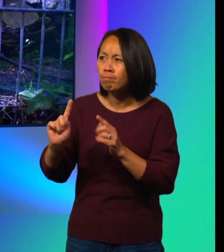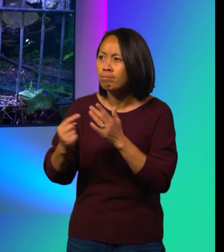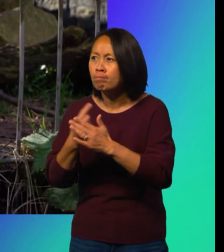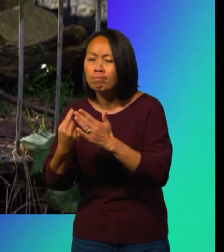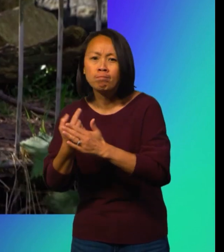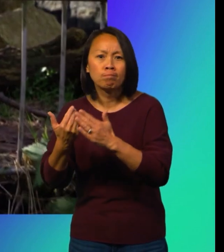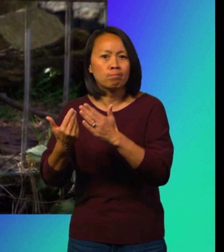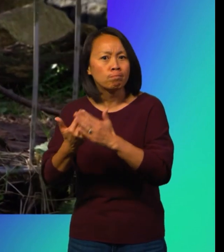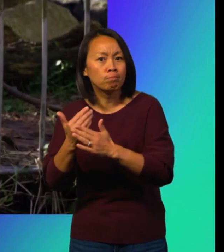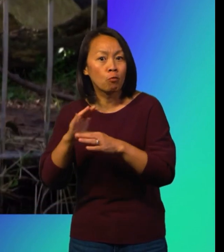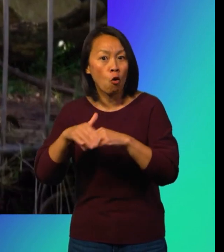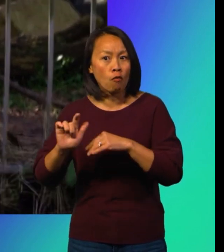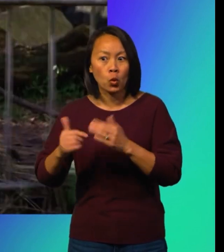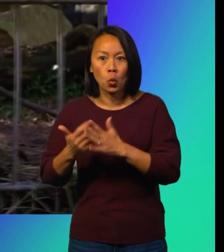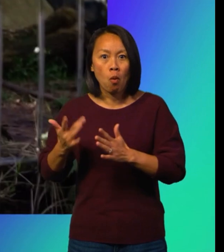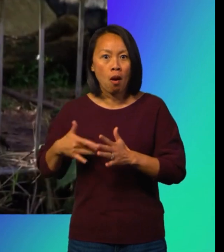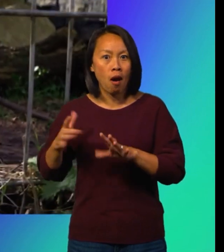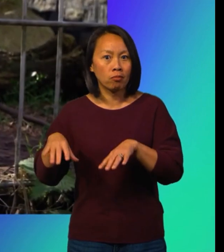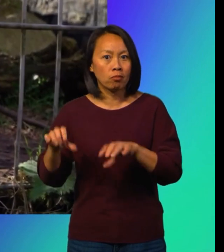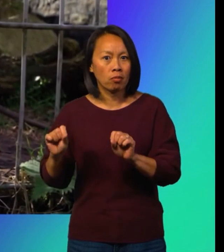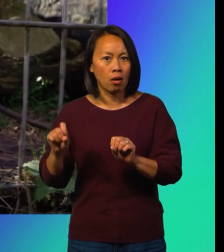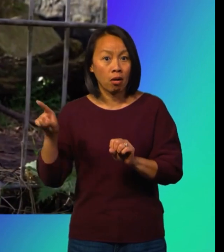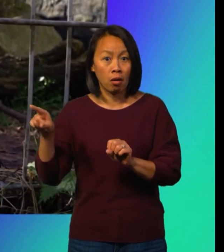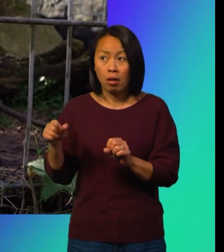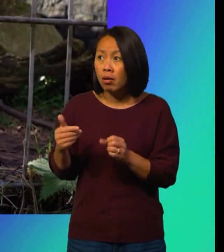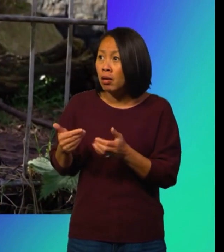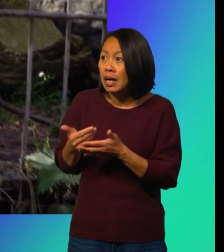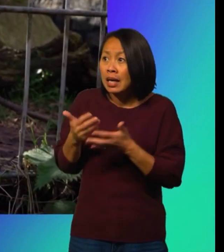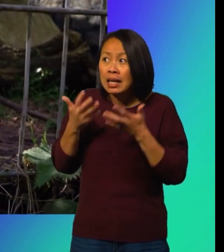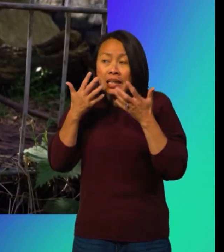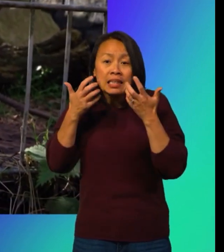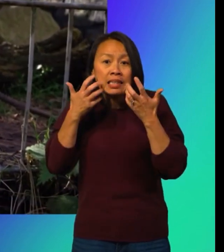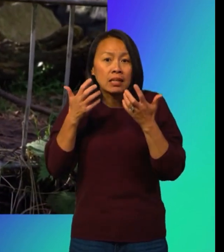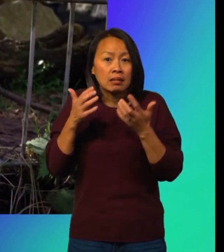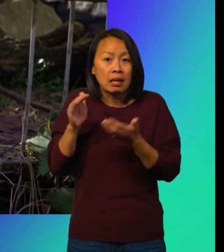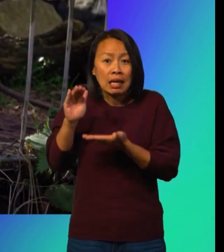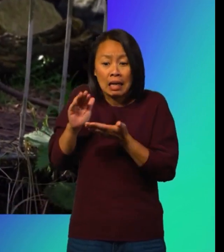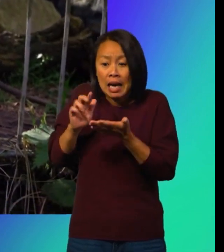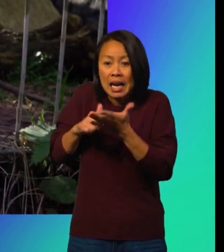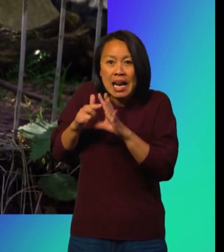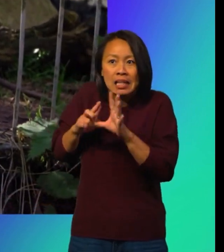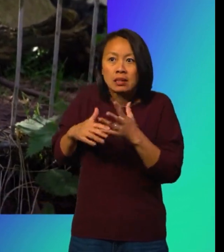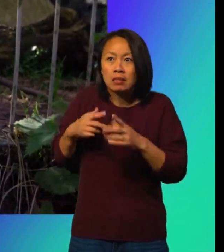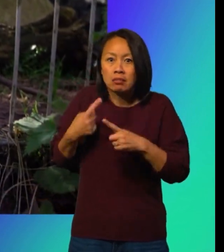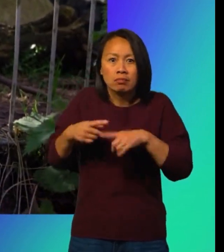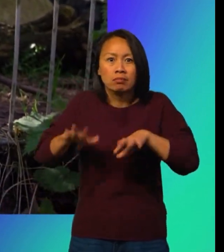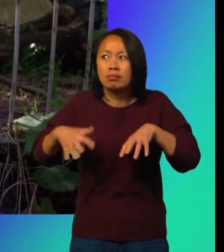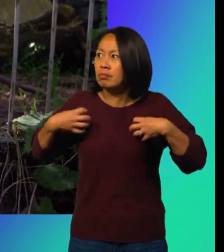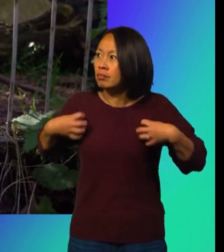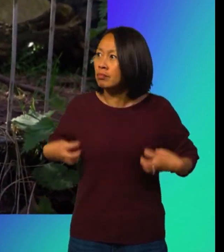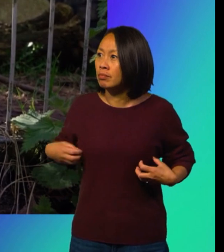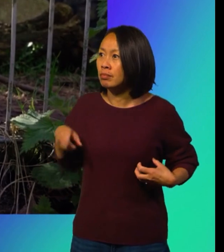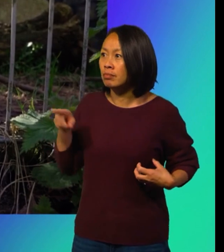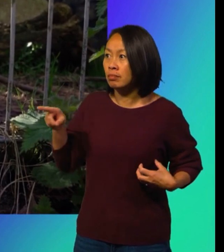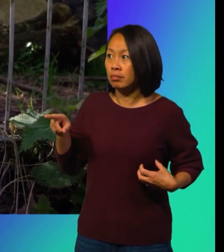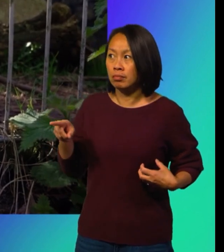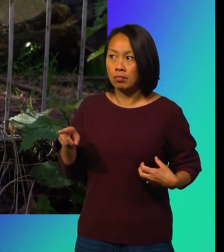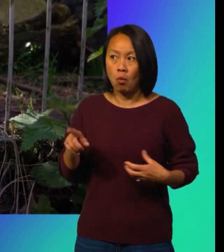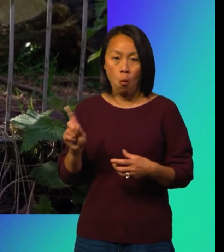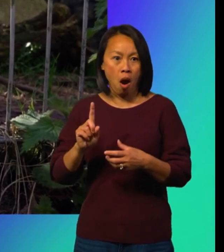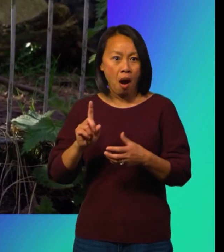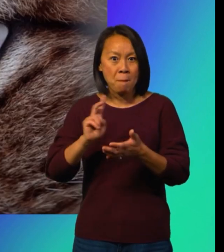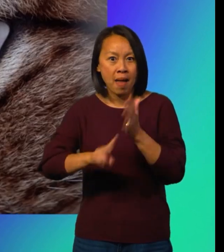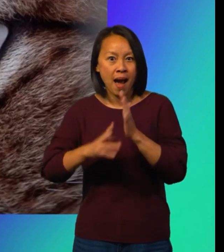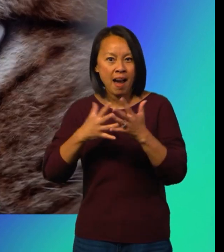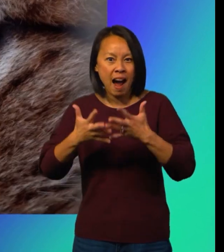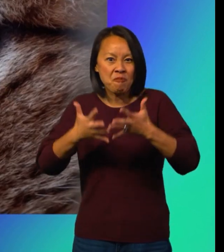look. Meet Kitten, the little lynx with a big journey ahead of her. Kitten was born